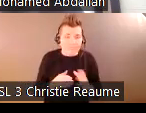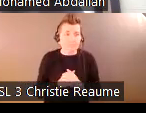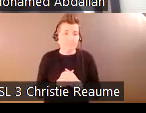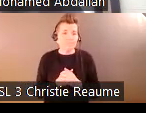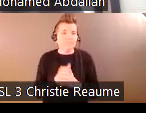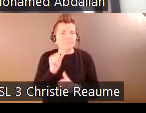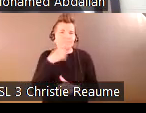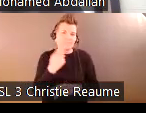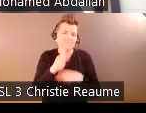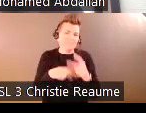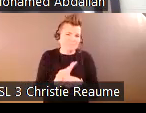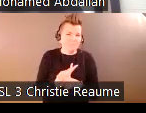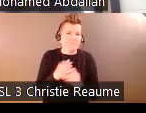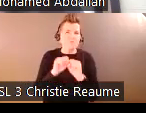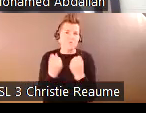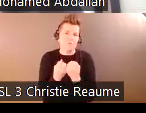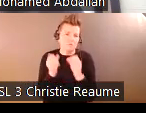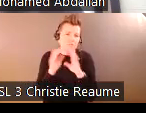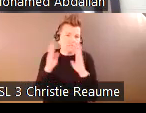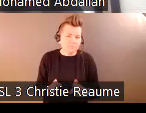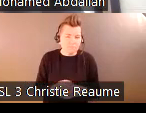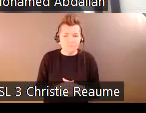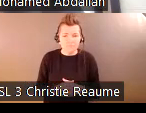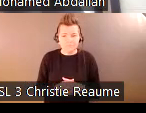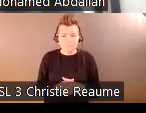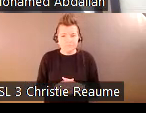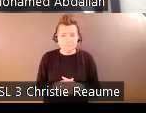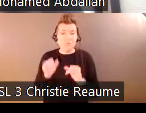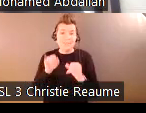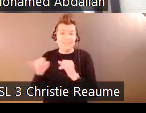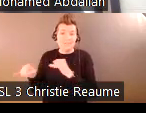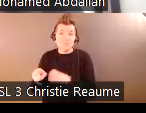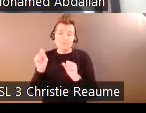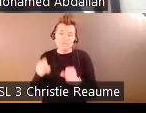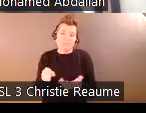housing, so individuals can avail from them.